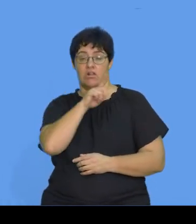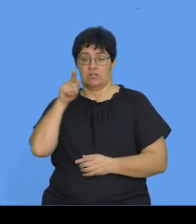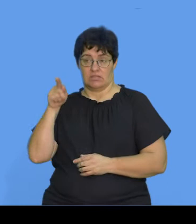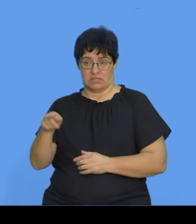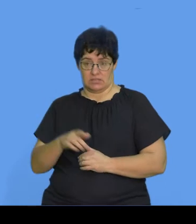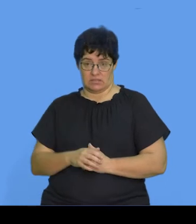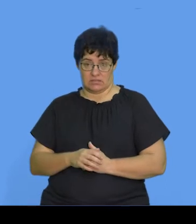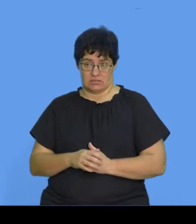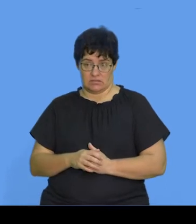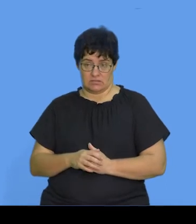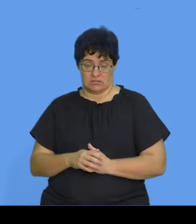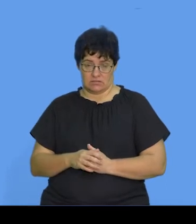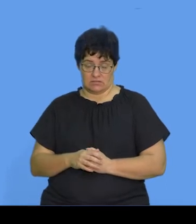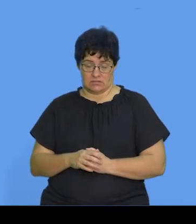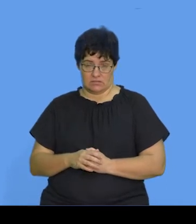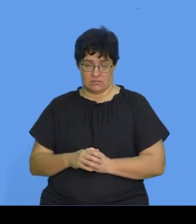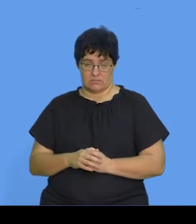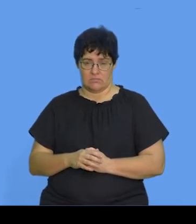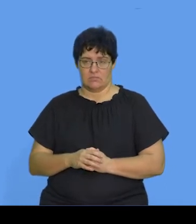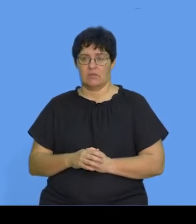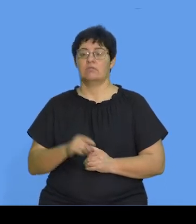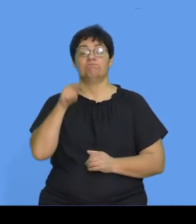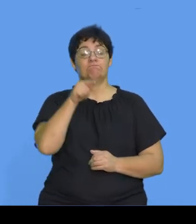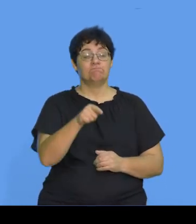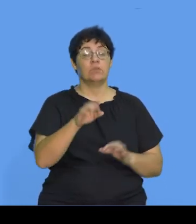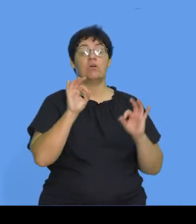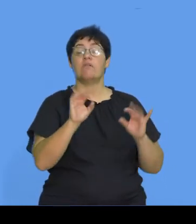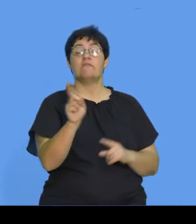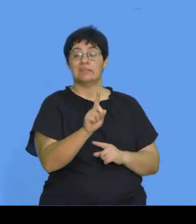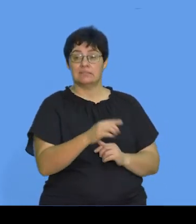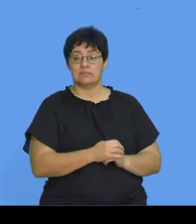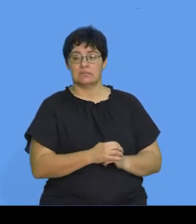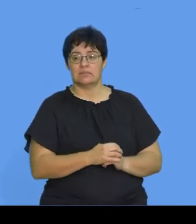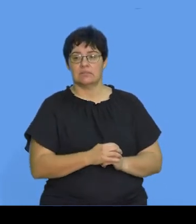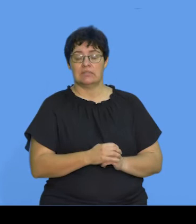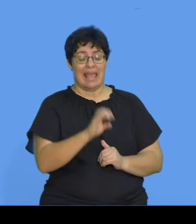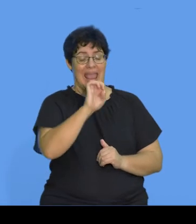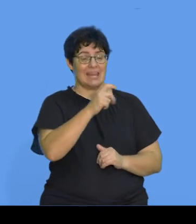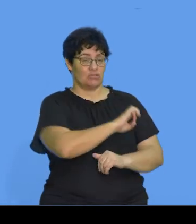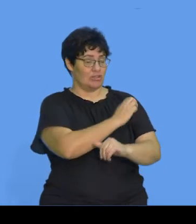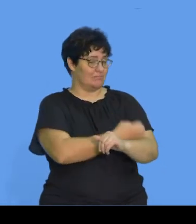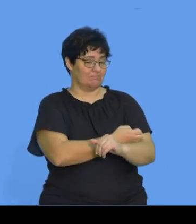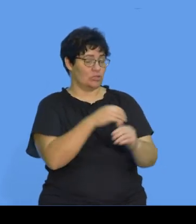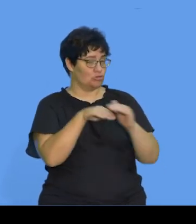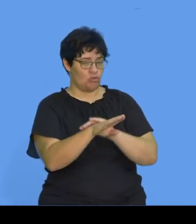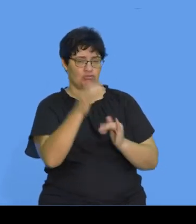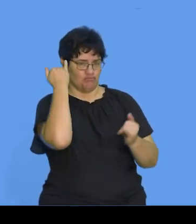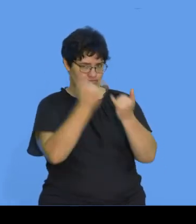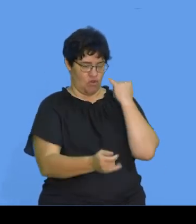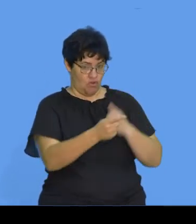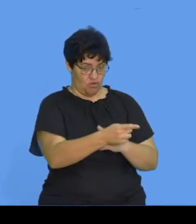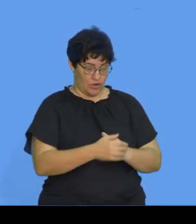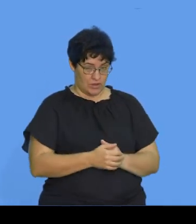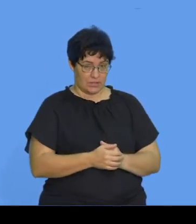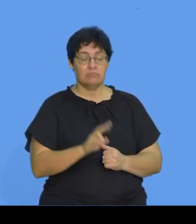to write here, it is false. And the correction is energy storage is